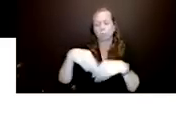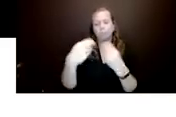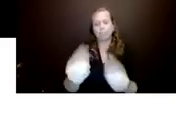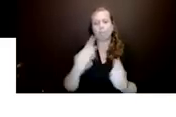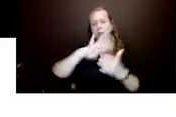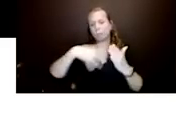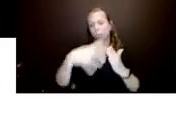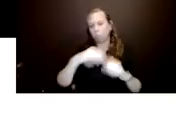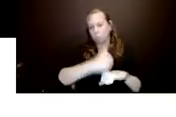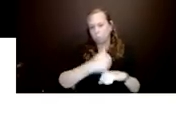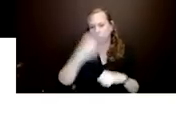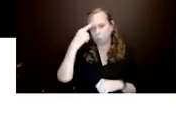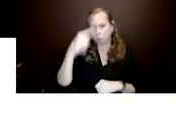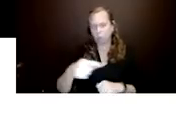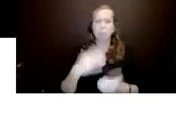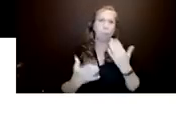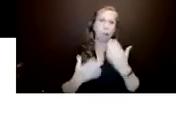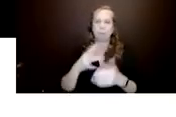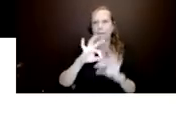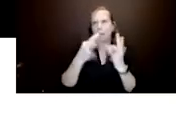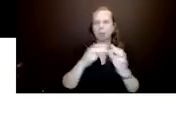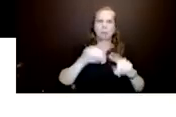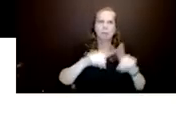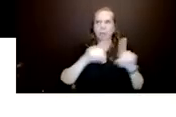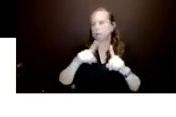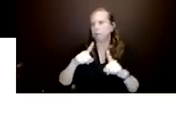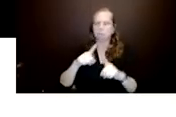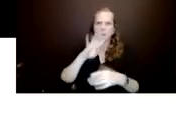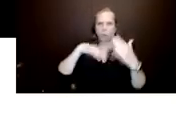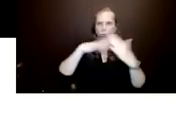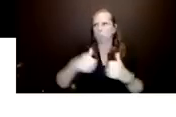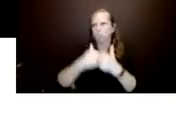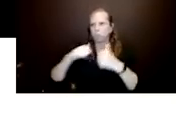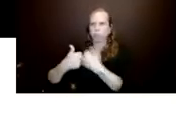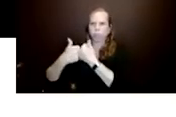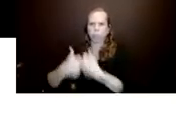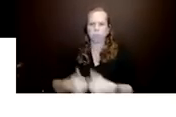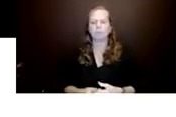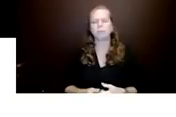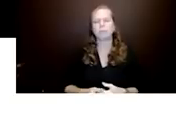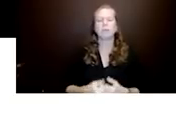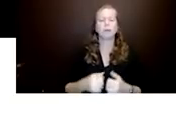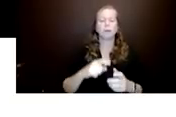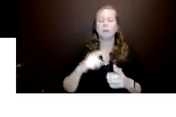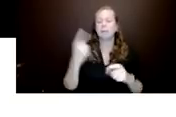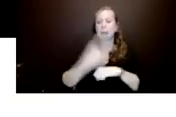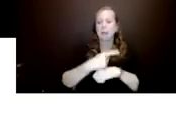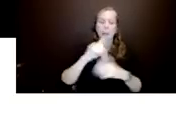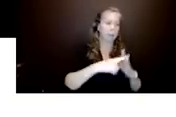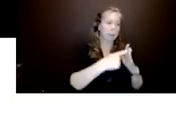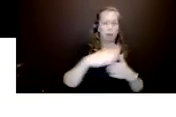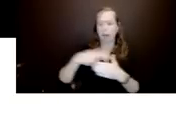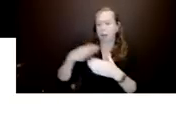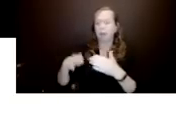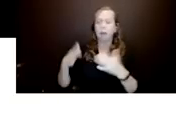of our families who are dealing with different scheduling challenges. The day will begin and end with students